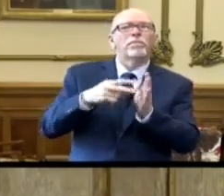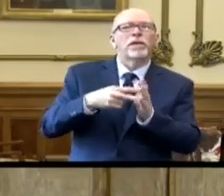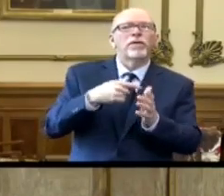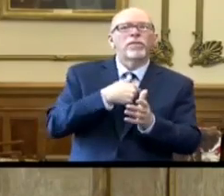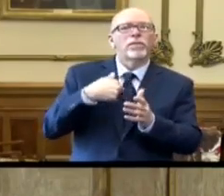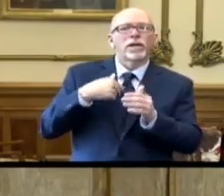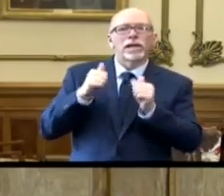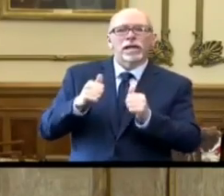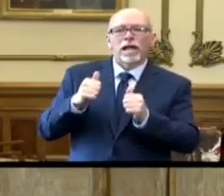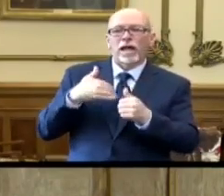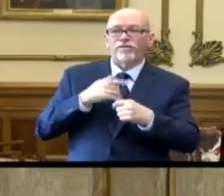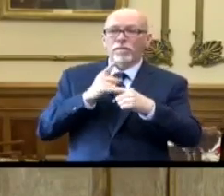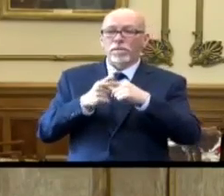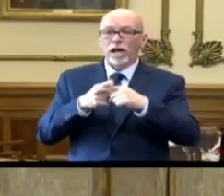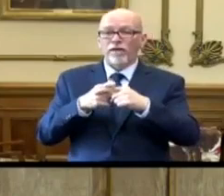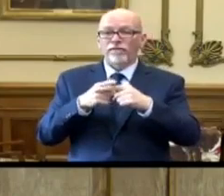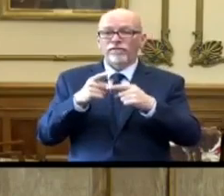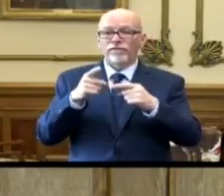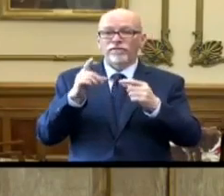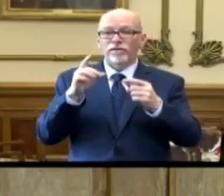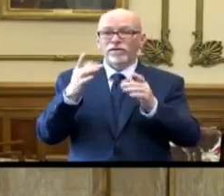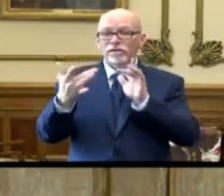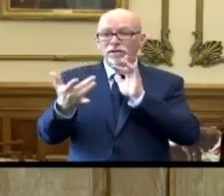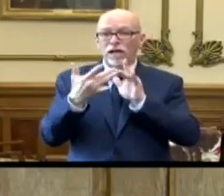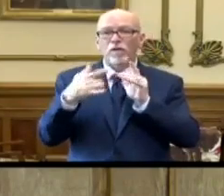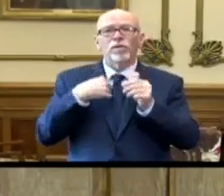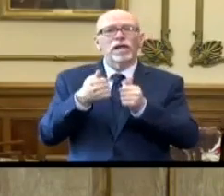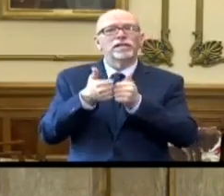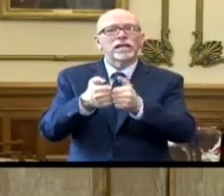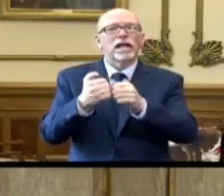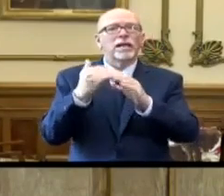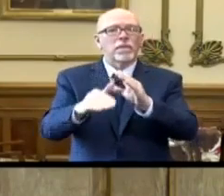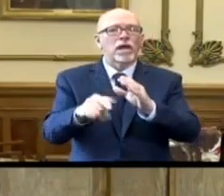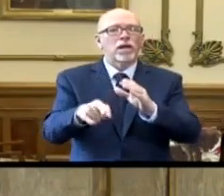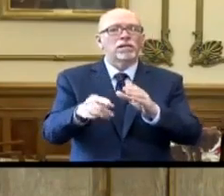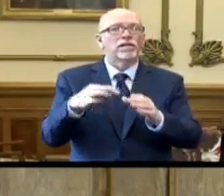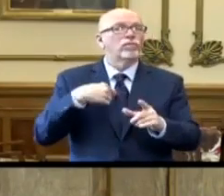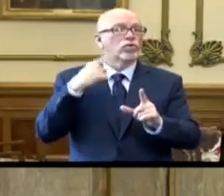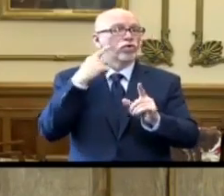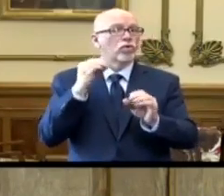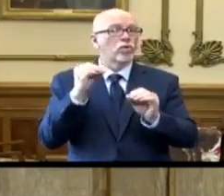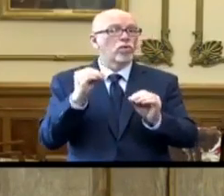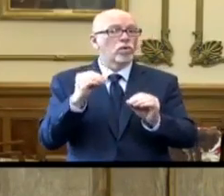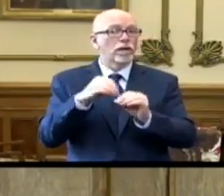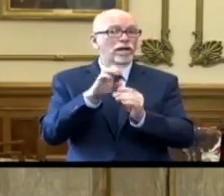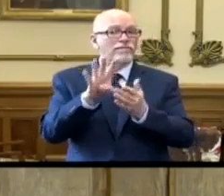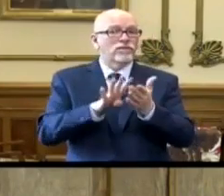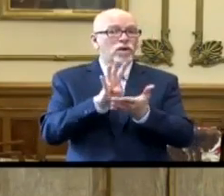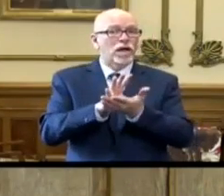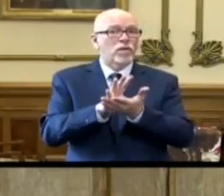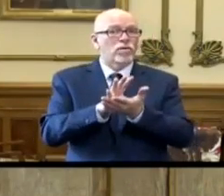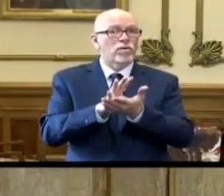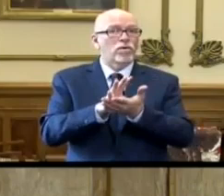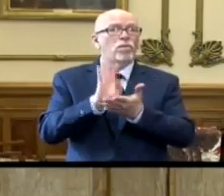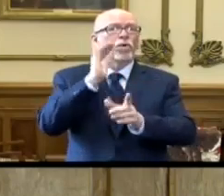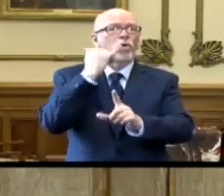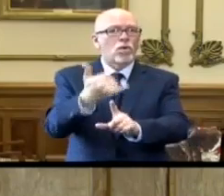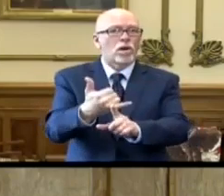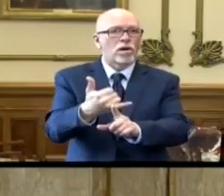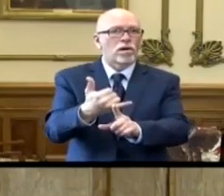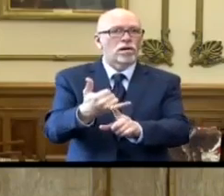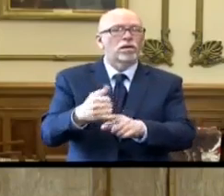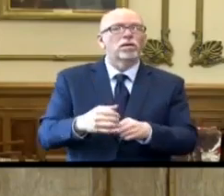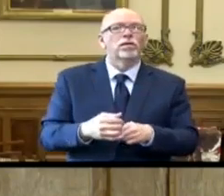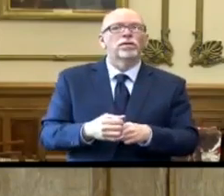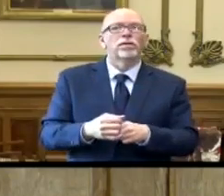said, we get that positive contact text or email that individual. If we do not hear back from them within 4 hours, we will be calling that